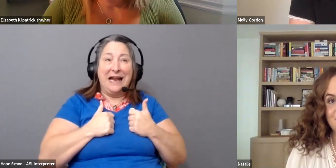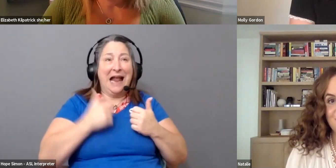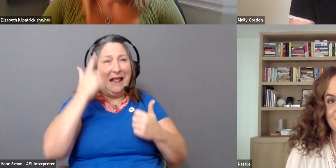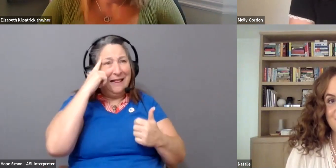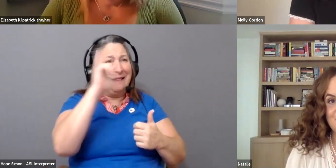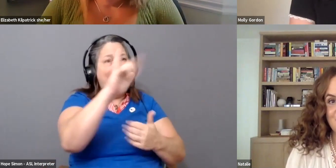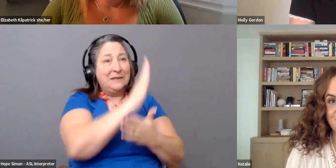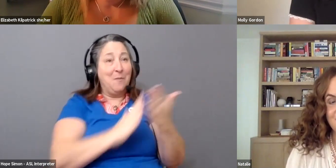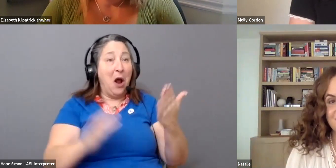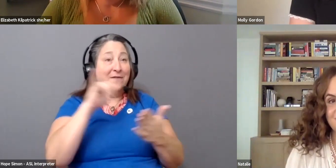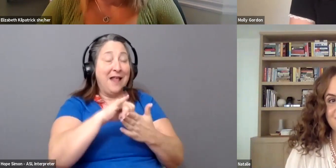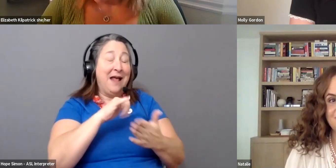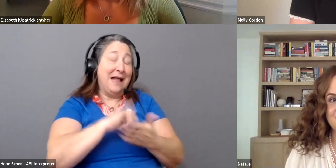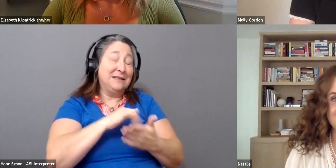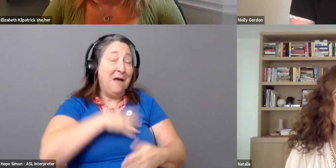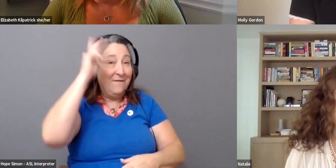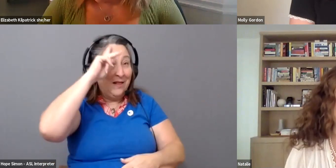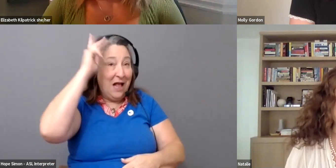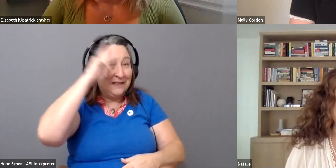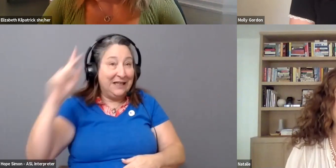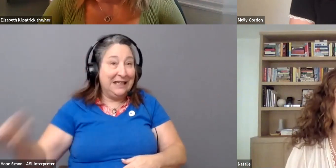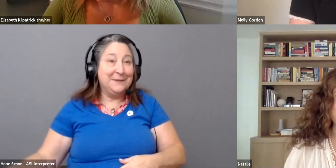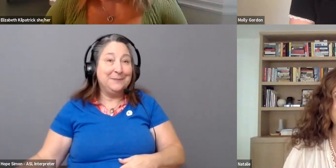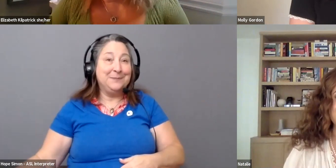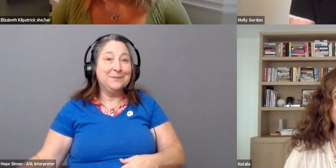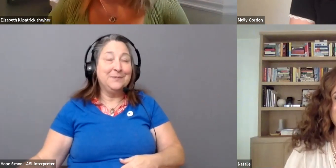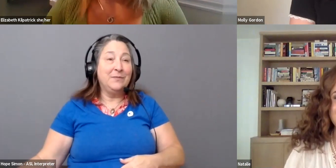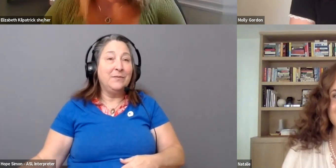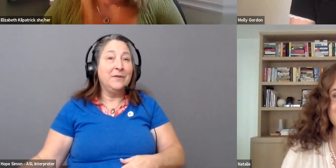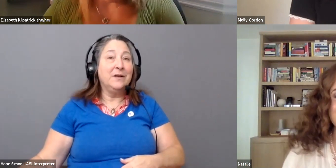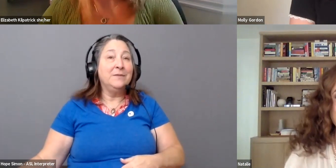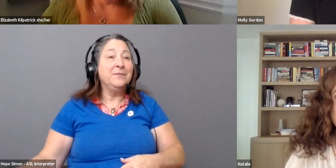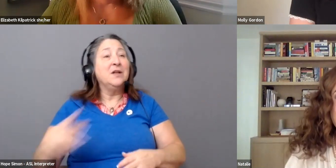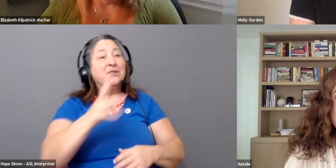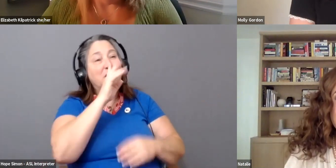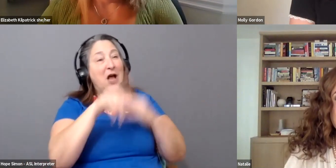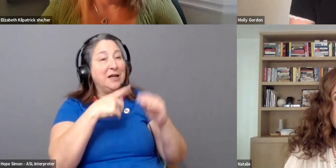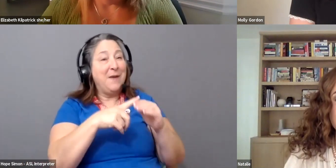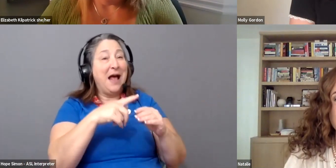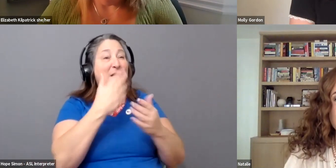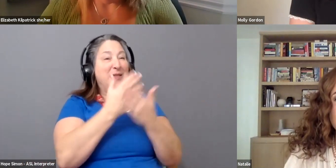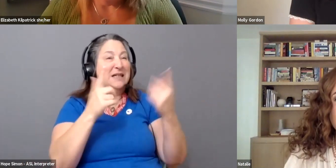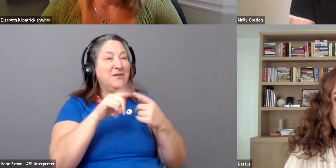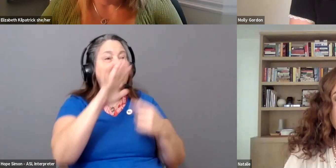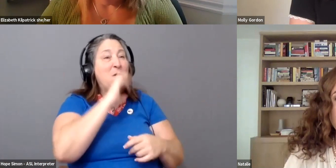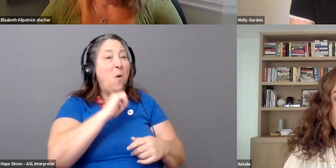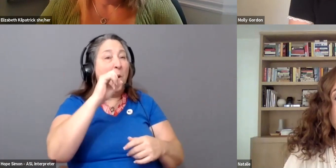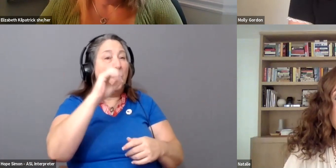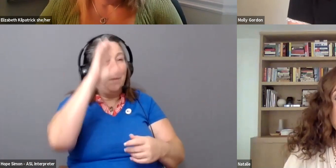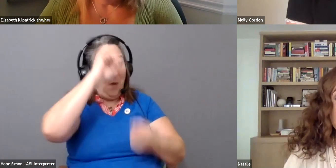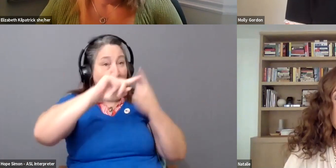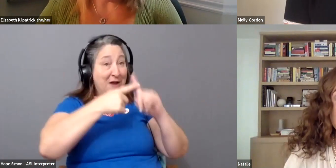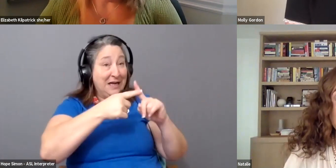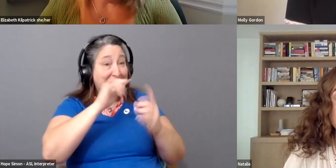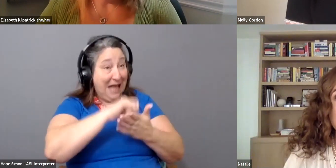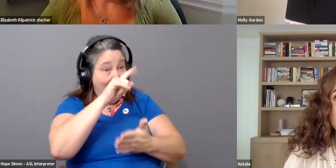little philosophy about it. So you talked a little bit about the things from your old boyfriend. Are those the things you would put in the Broken Hearts Gallery? I do